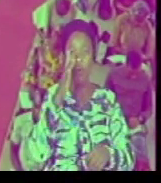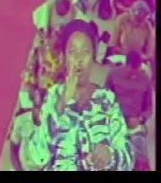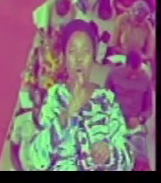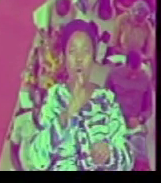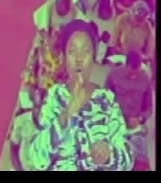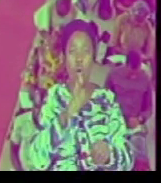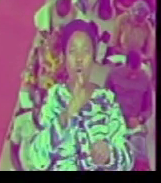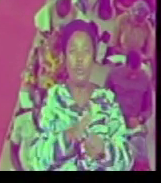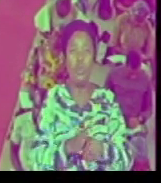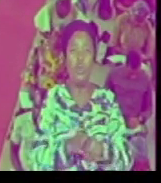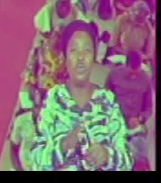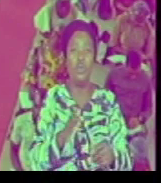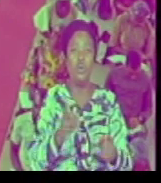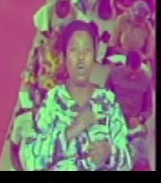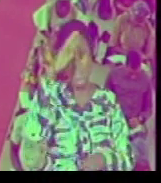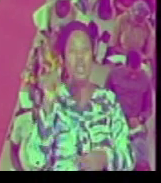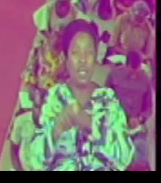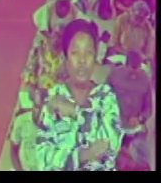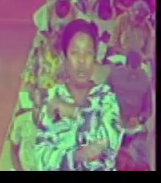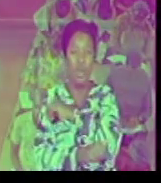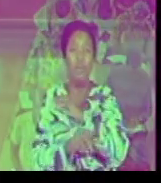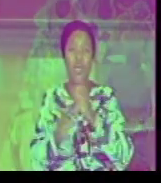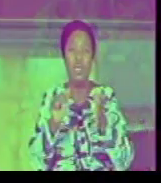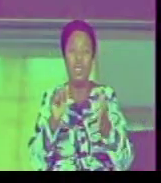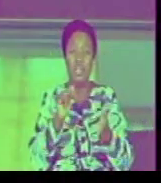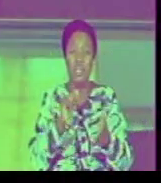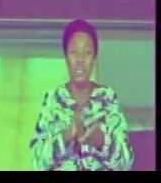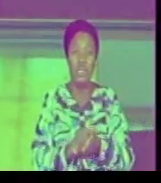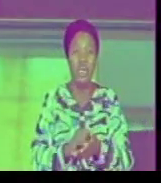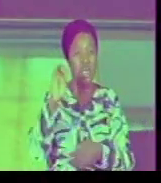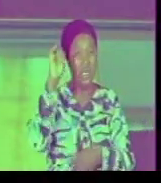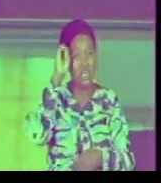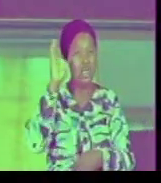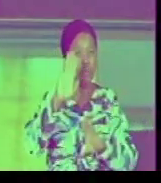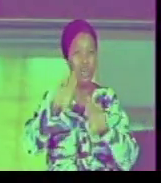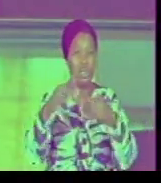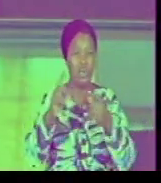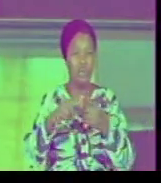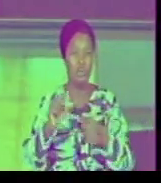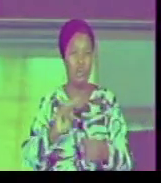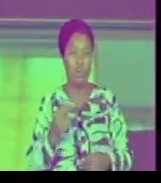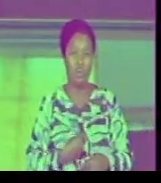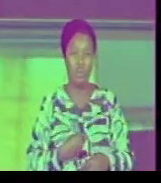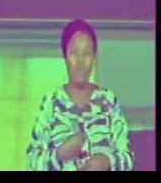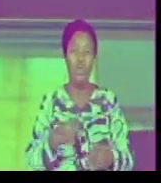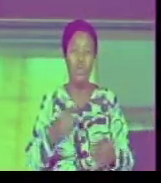he will grant unto us,